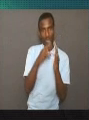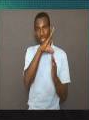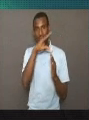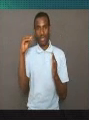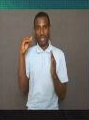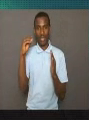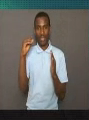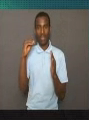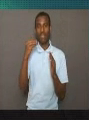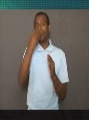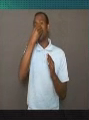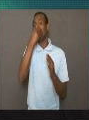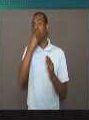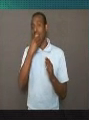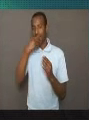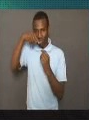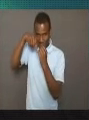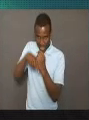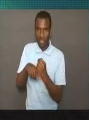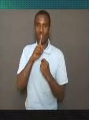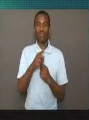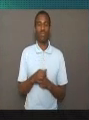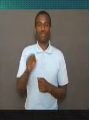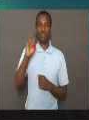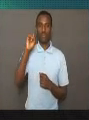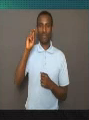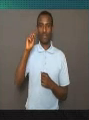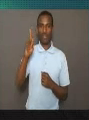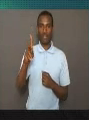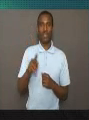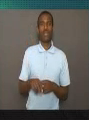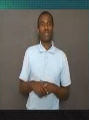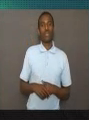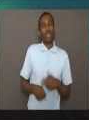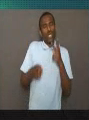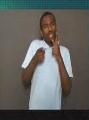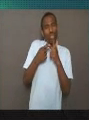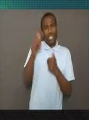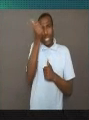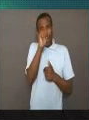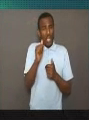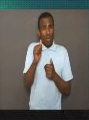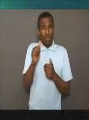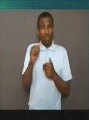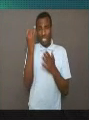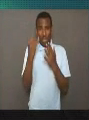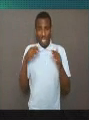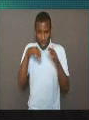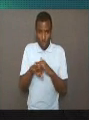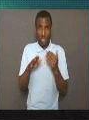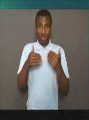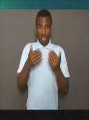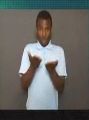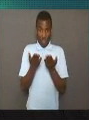and the heat sink. The forked arrow in the schematic needs to